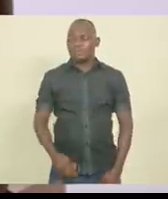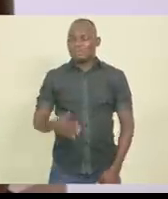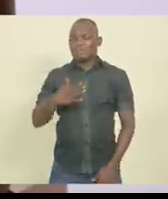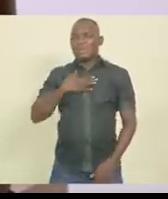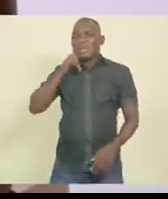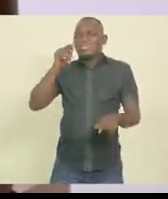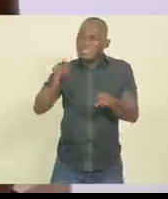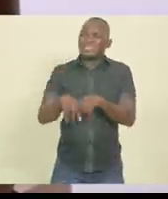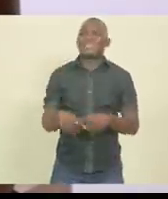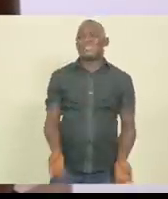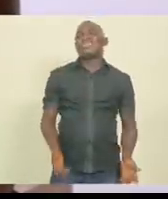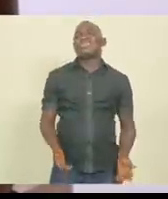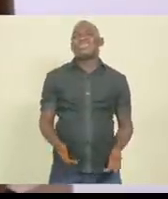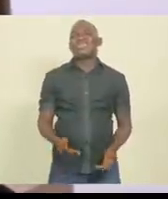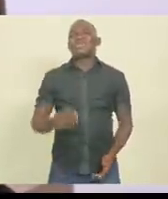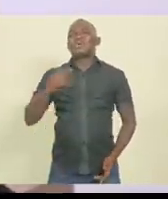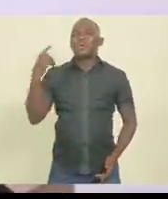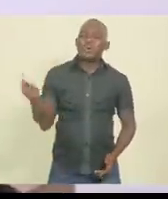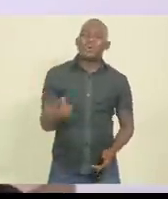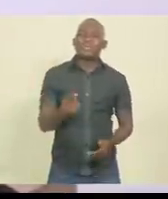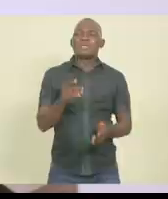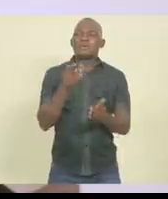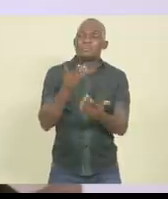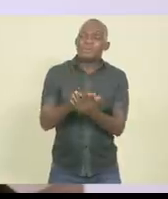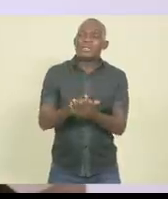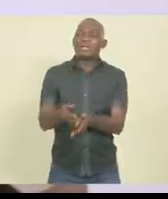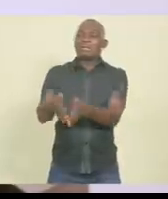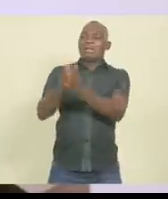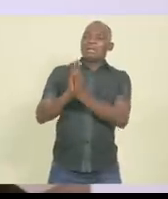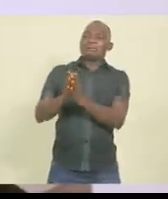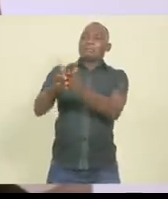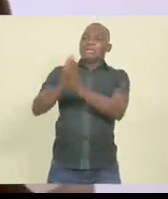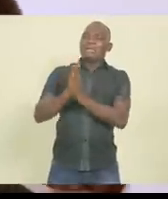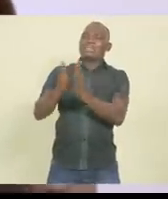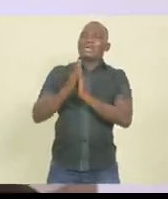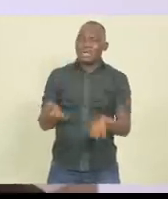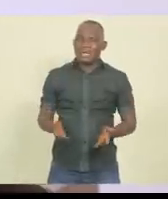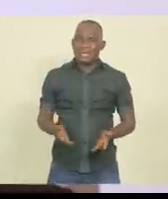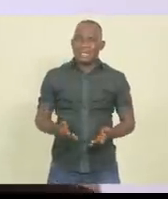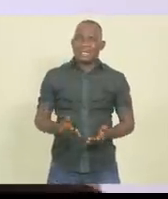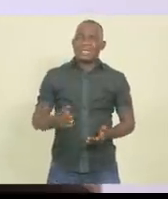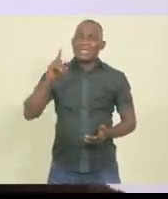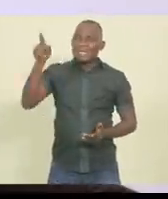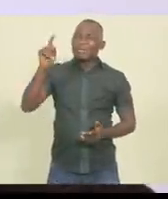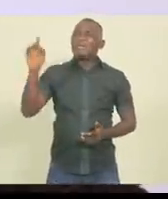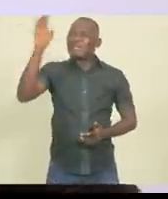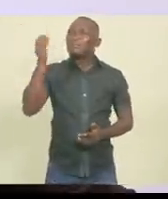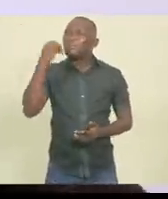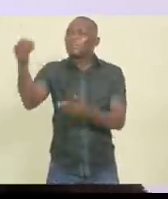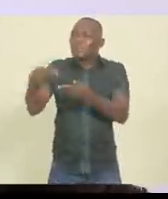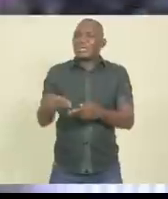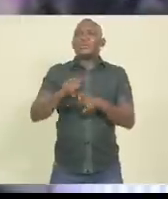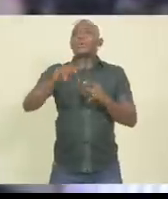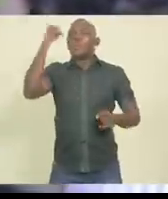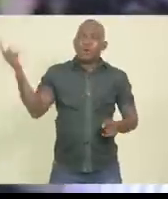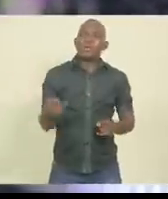sister. All she does is ask for money. She's supposed to be the breadwinner, but all